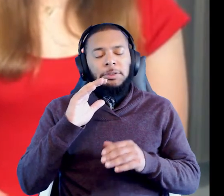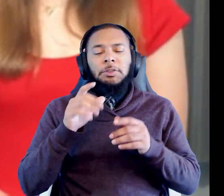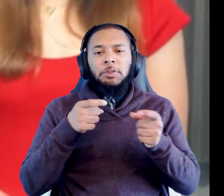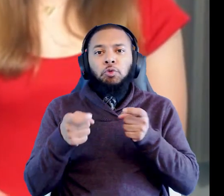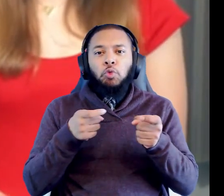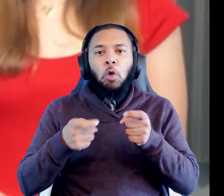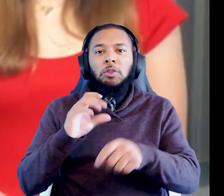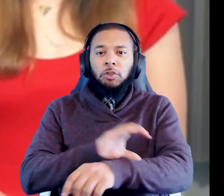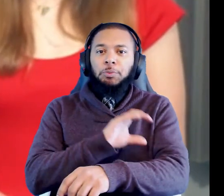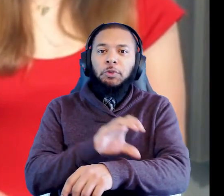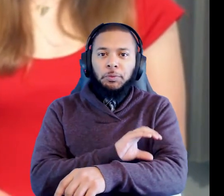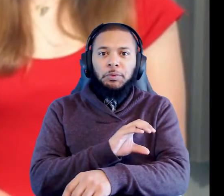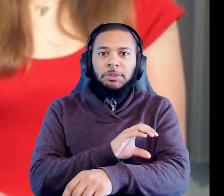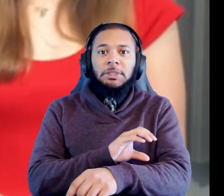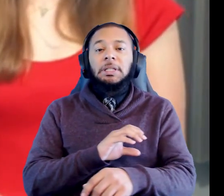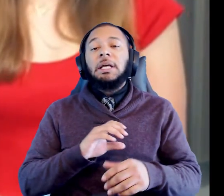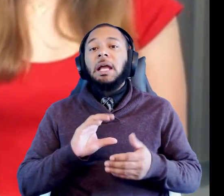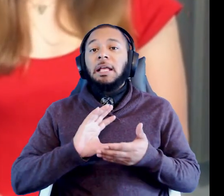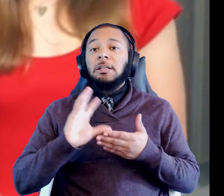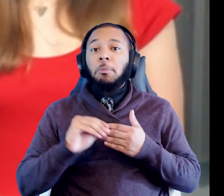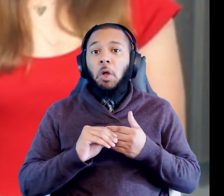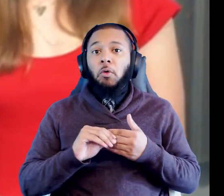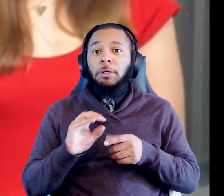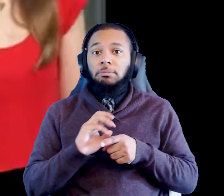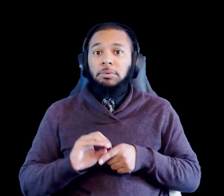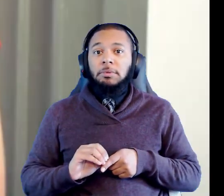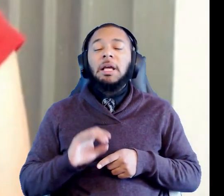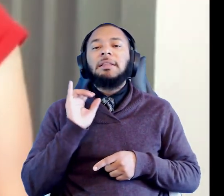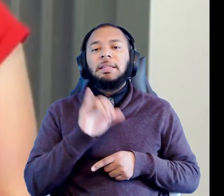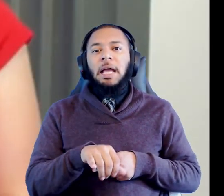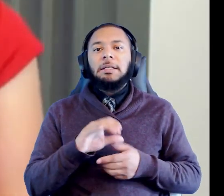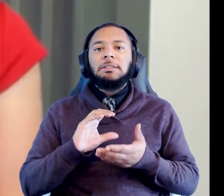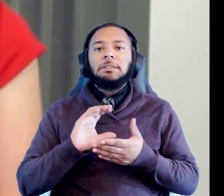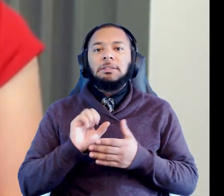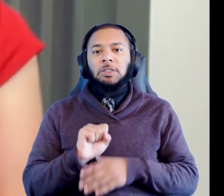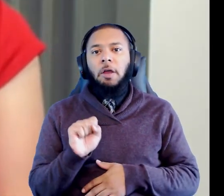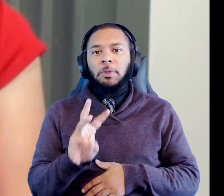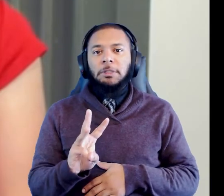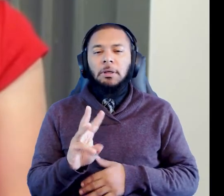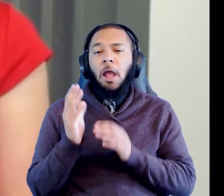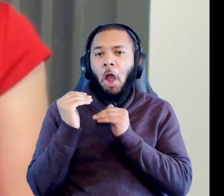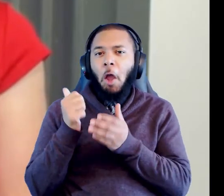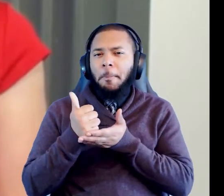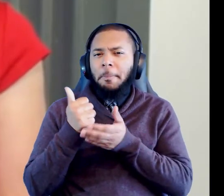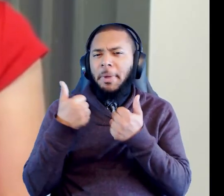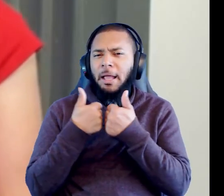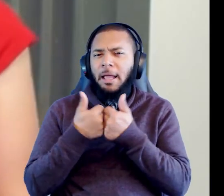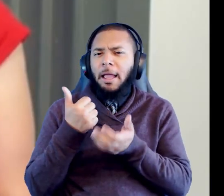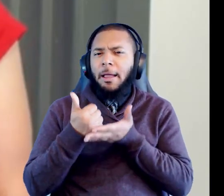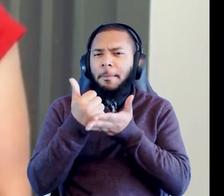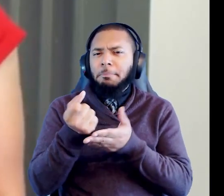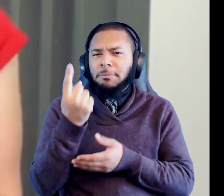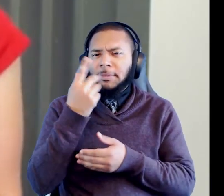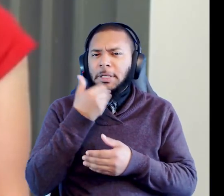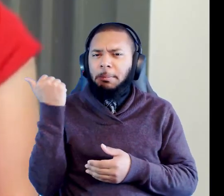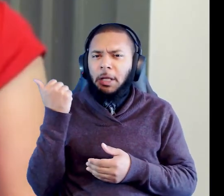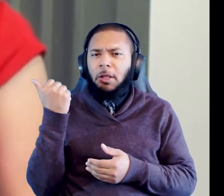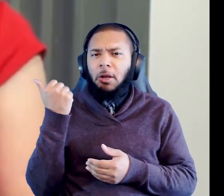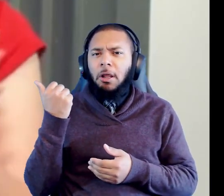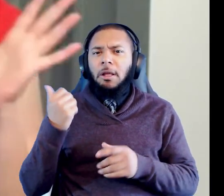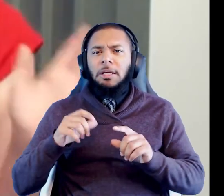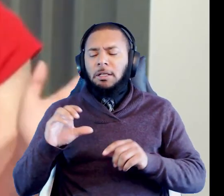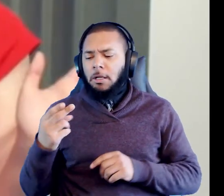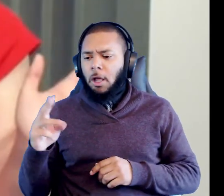is a program that's written for it it is a piece of software i hope that little game helps clarify for you a little bit the difference between